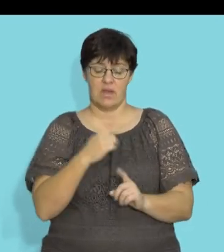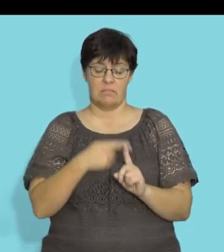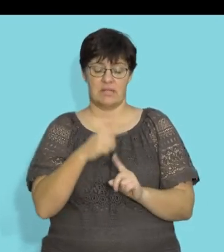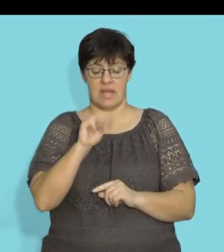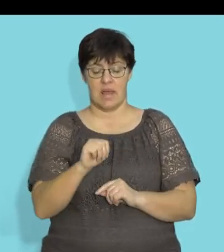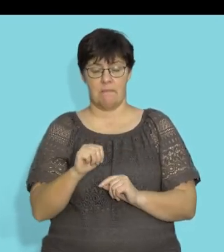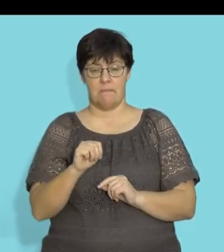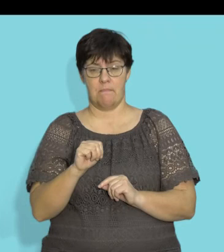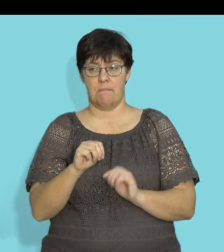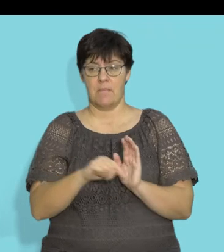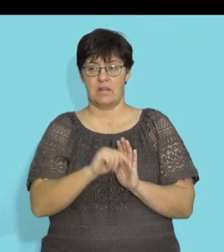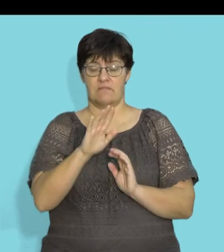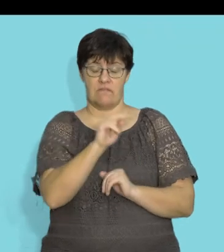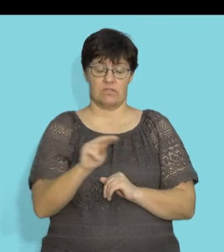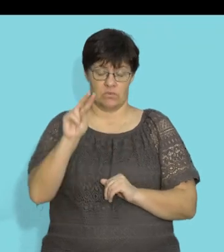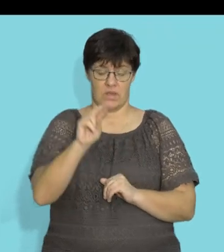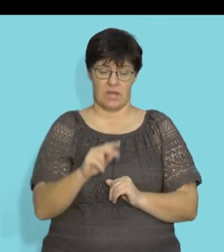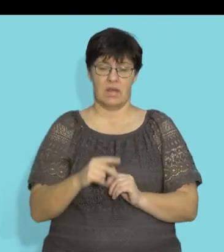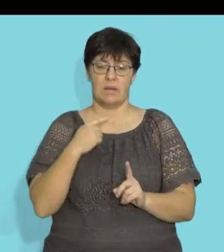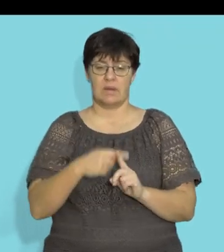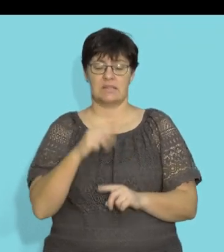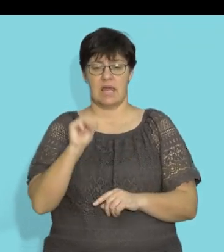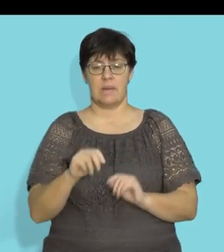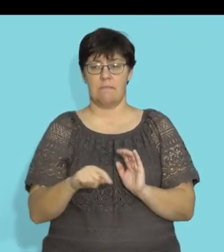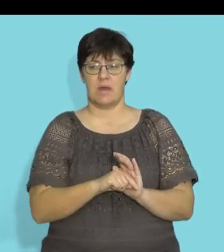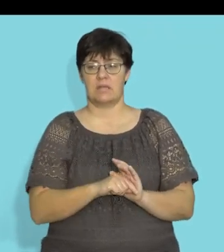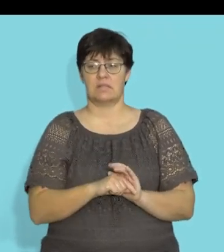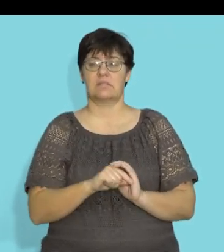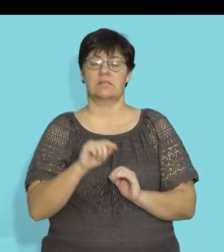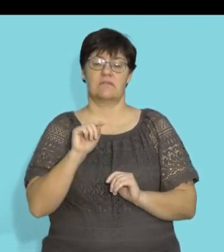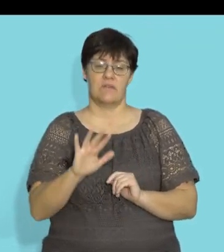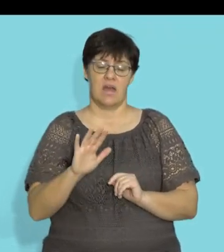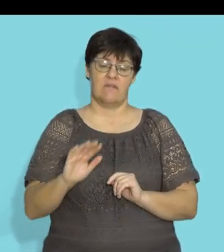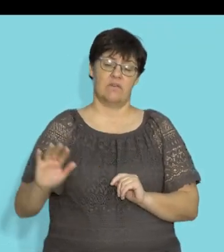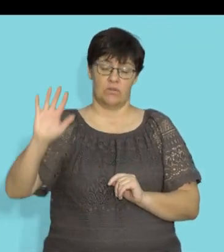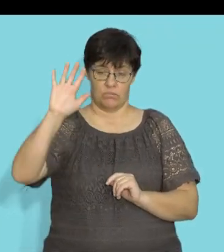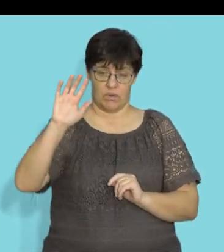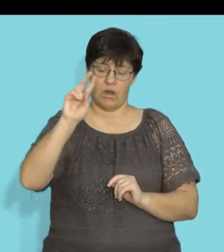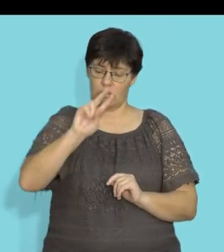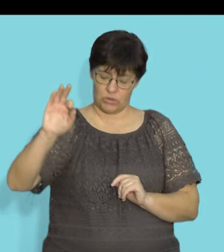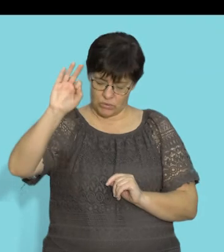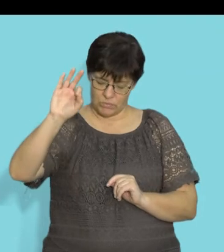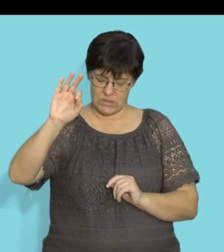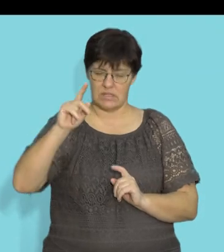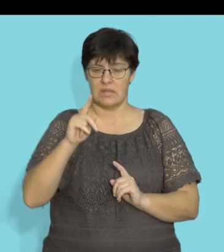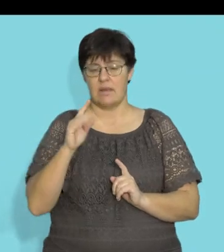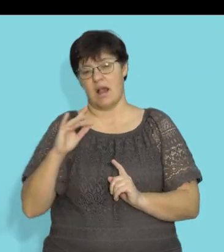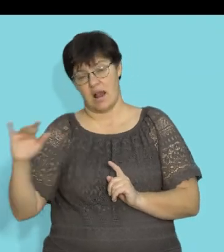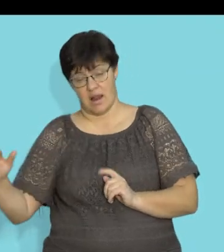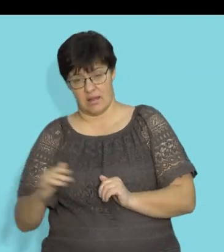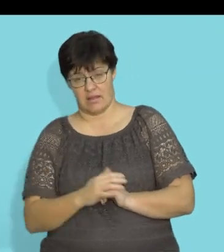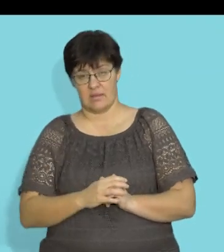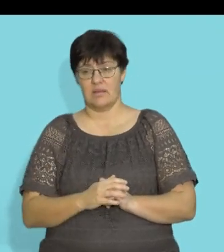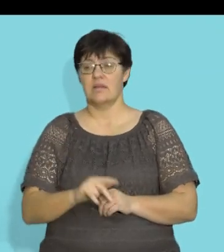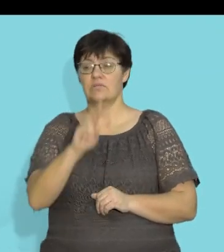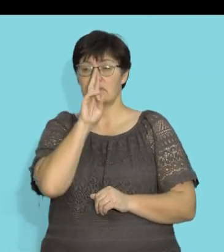5 plus m minus 5 squared plus m minus 5 cubed going on. We've been told that